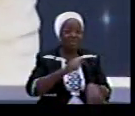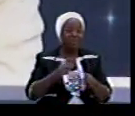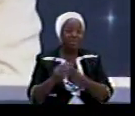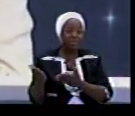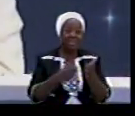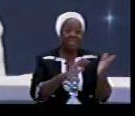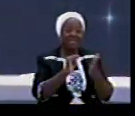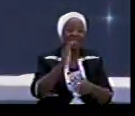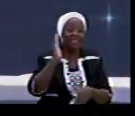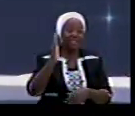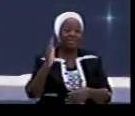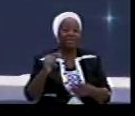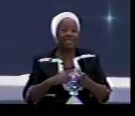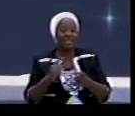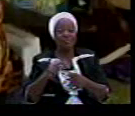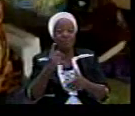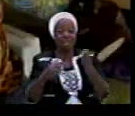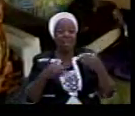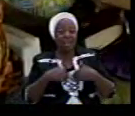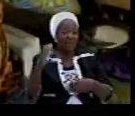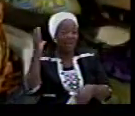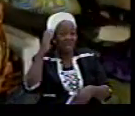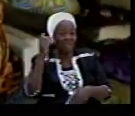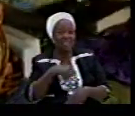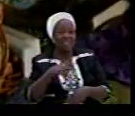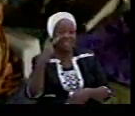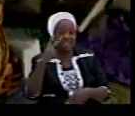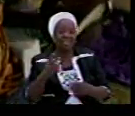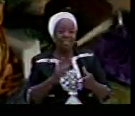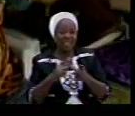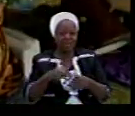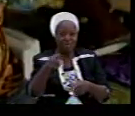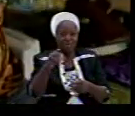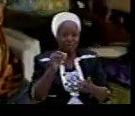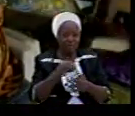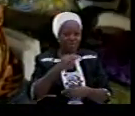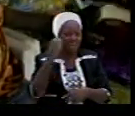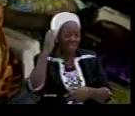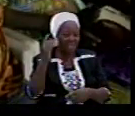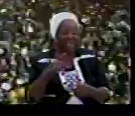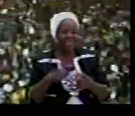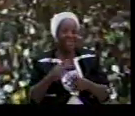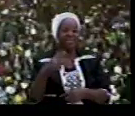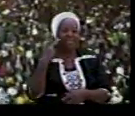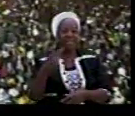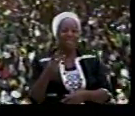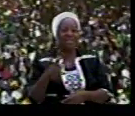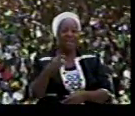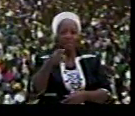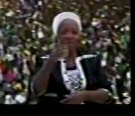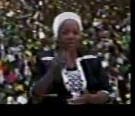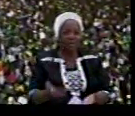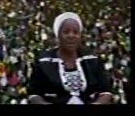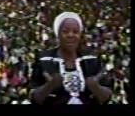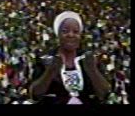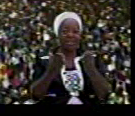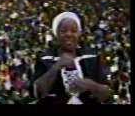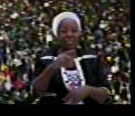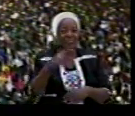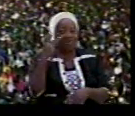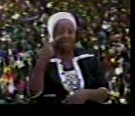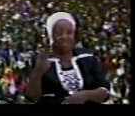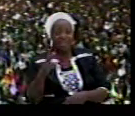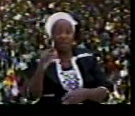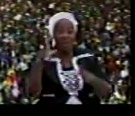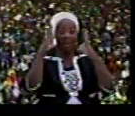Your eyes up. You will see. You will experience. Power will change